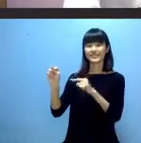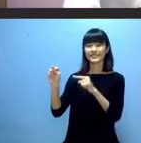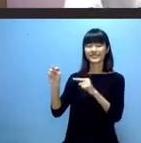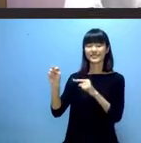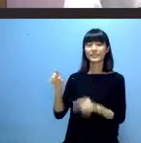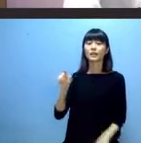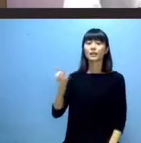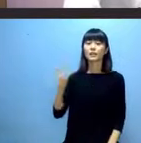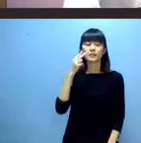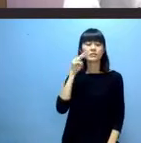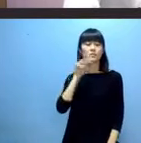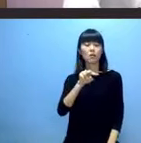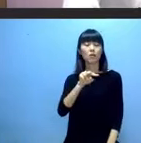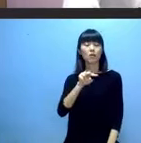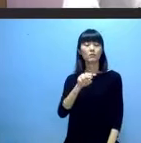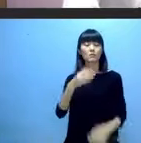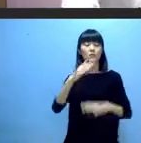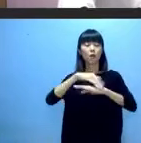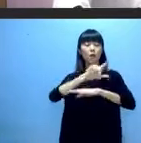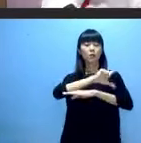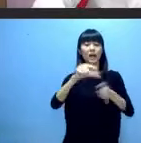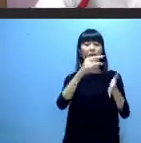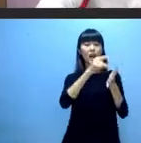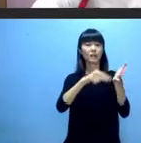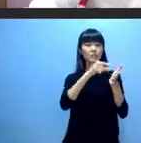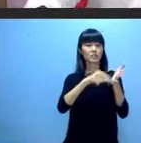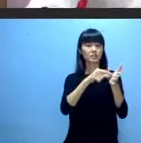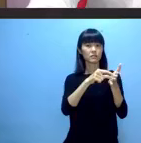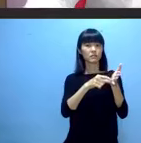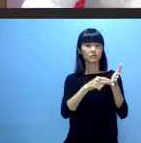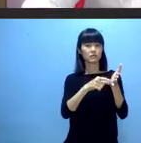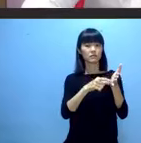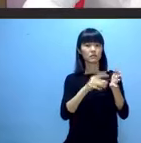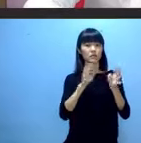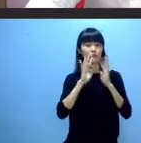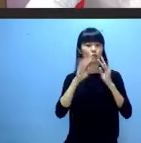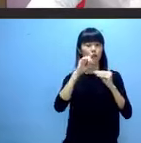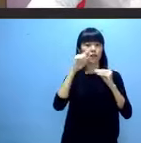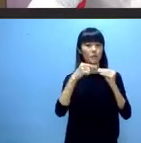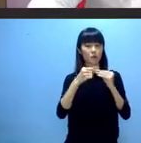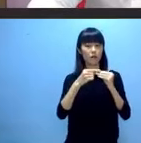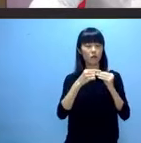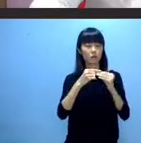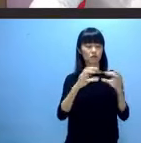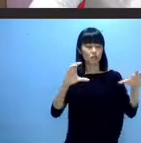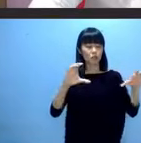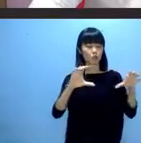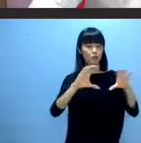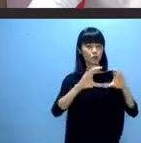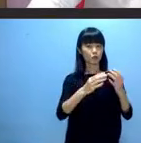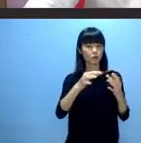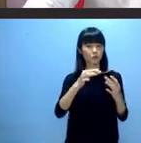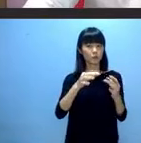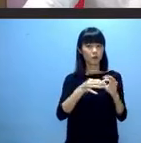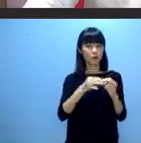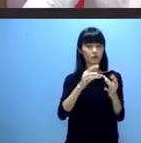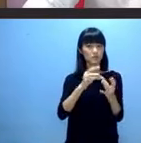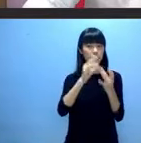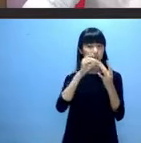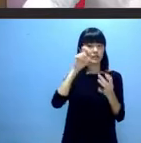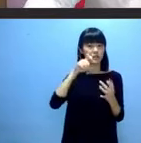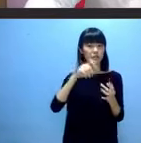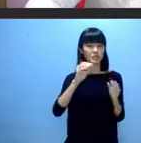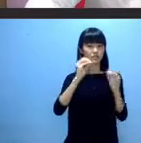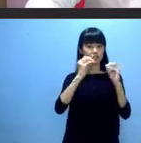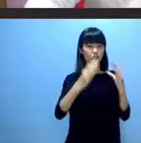this online article where a group of special needs teachers were making some